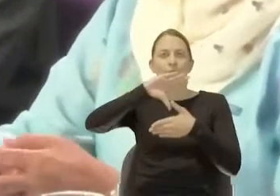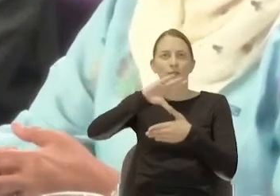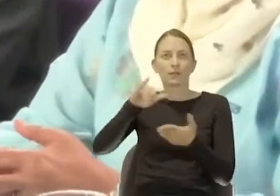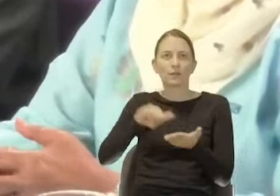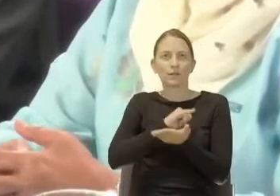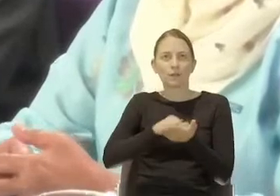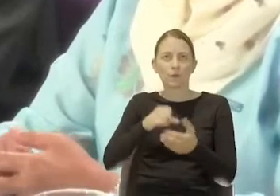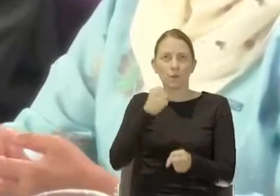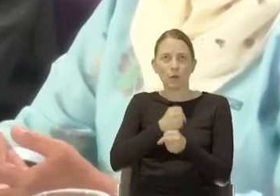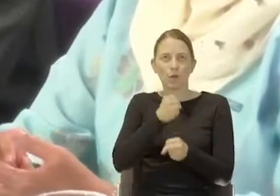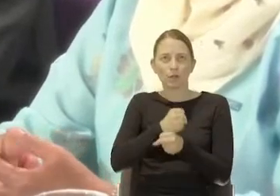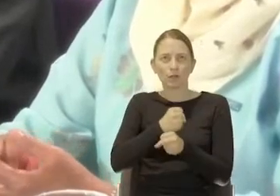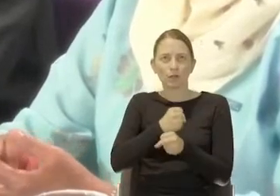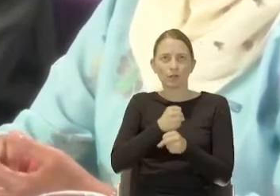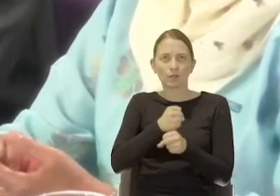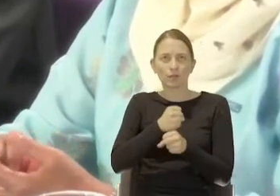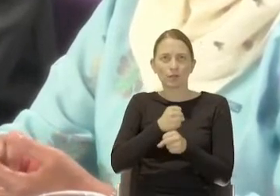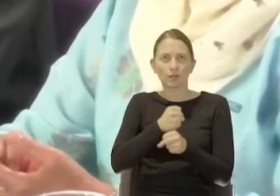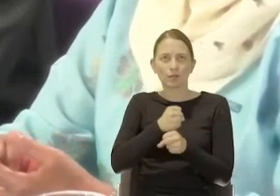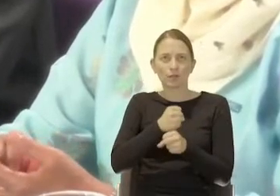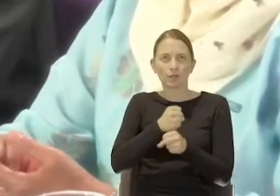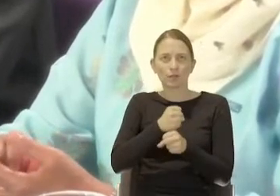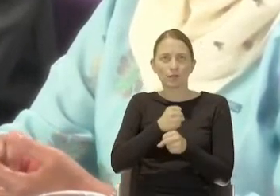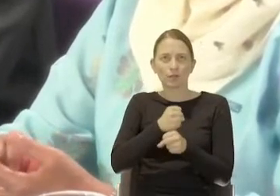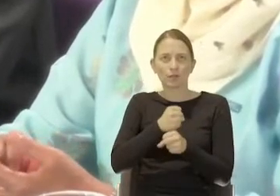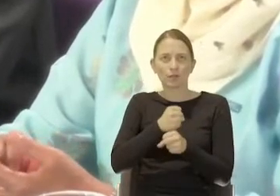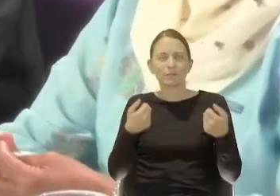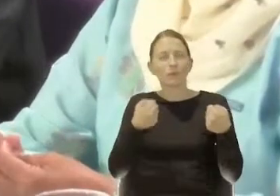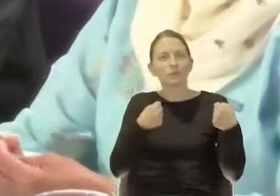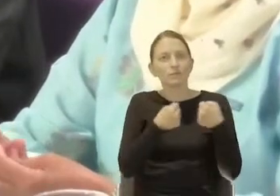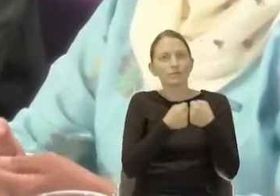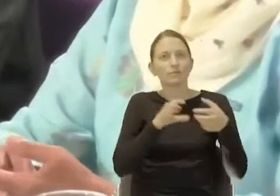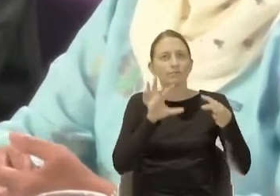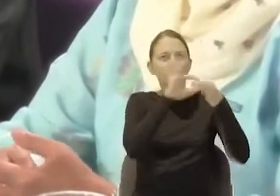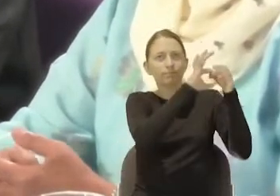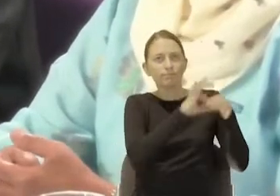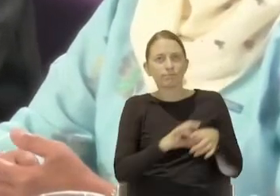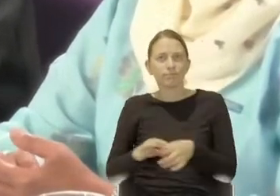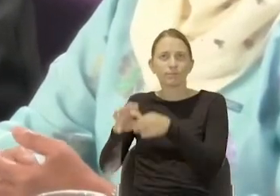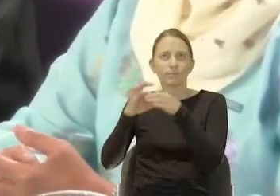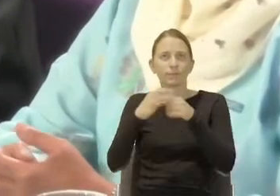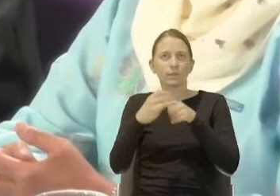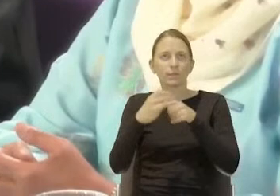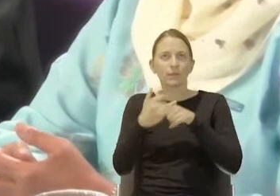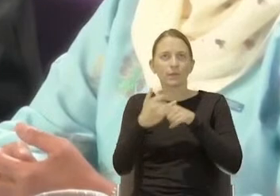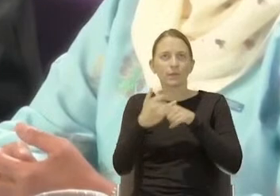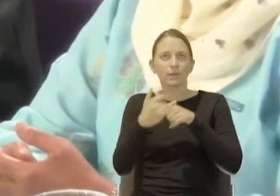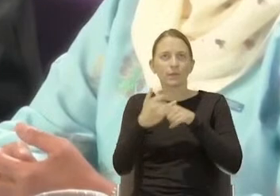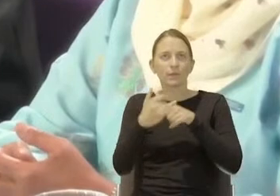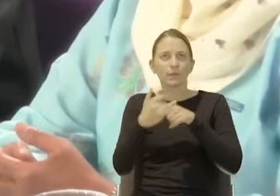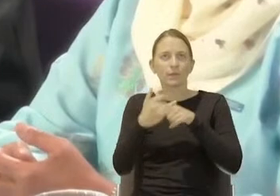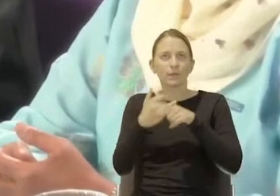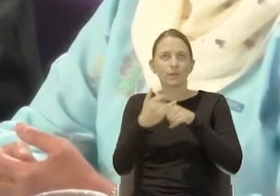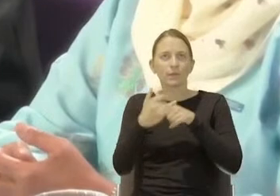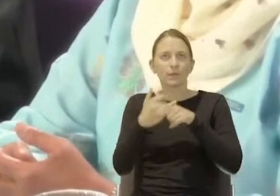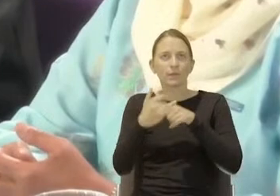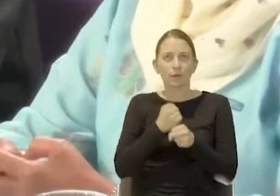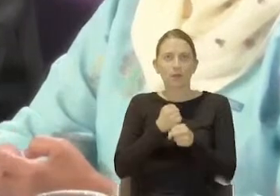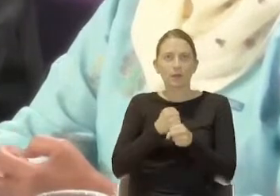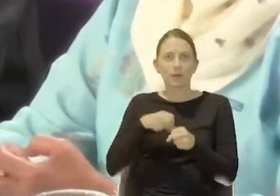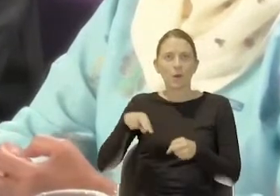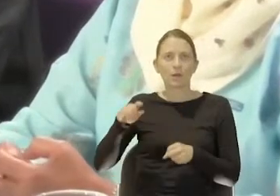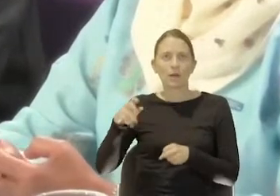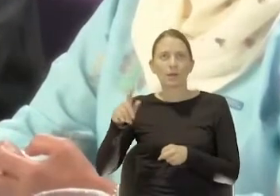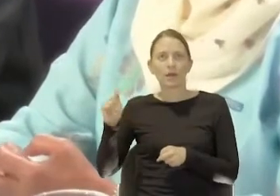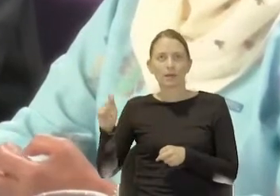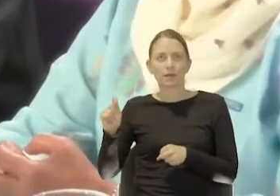at Capital to ensure that this issue, especially of providing the necessary capacity to UN Habitat, is amplified. I